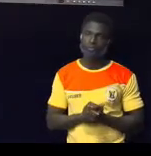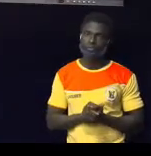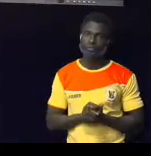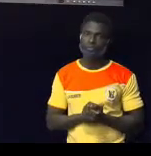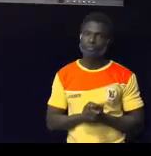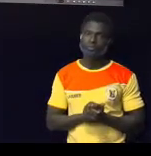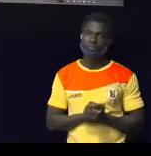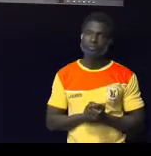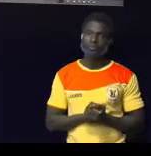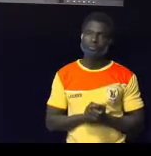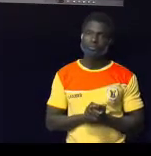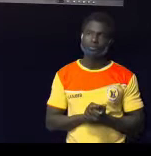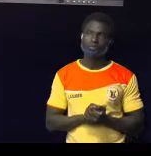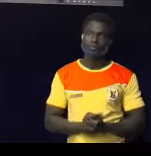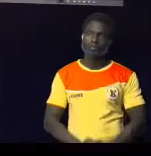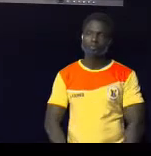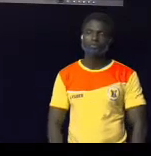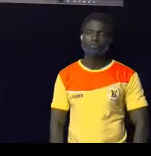that